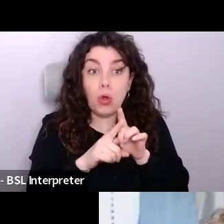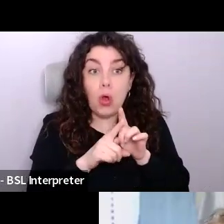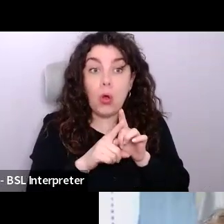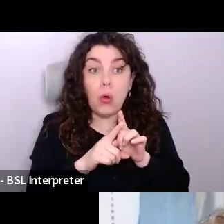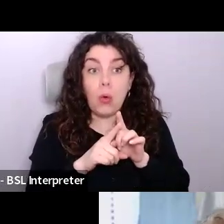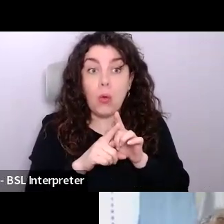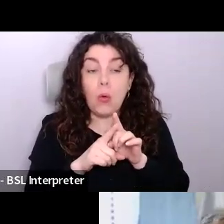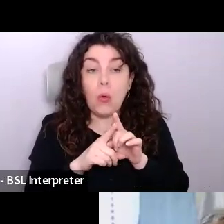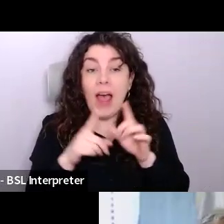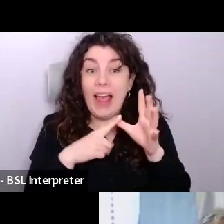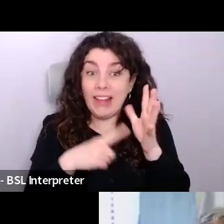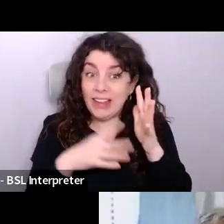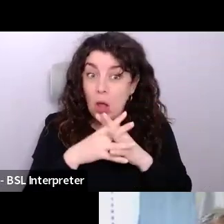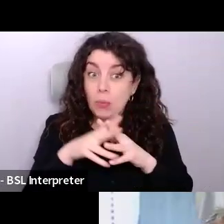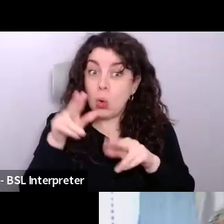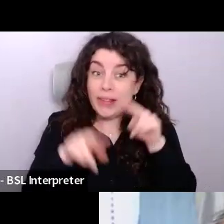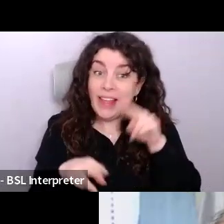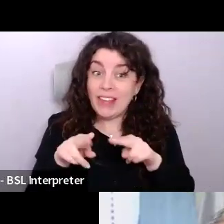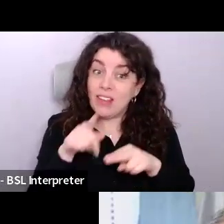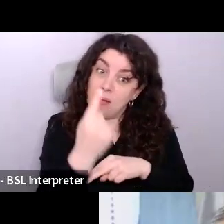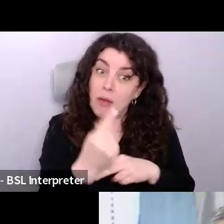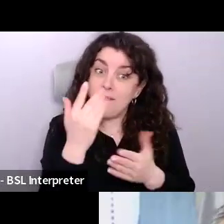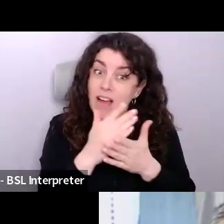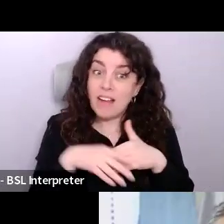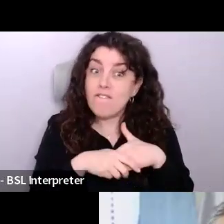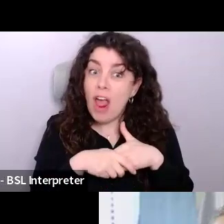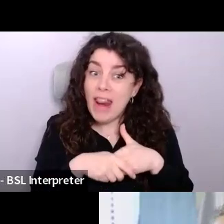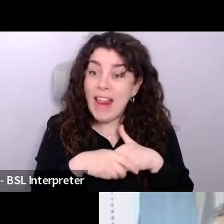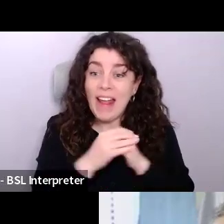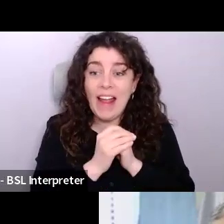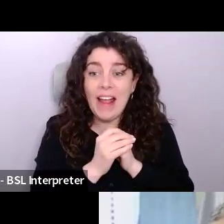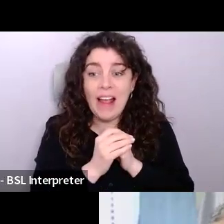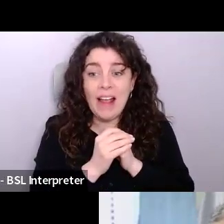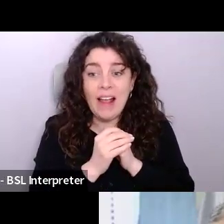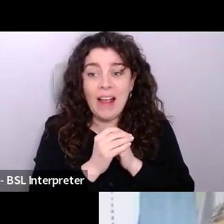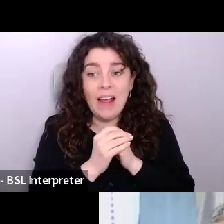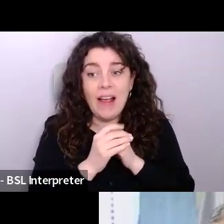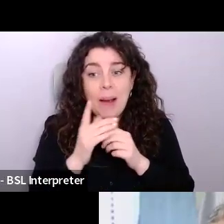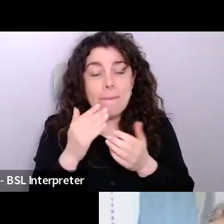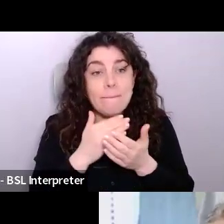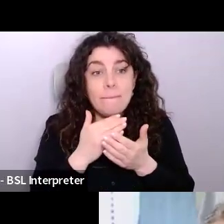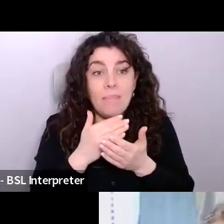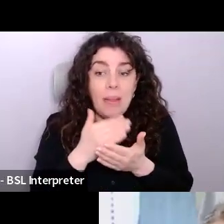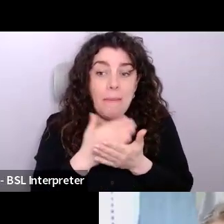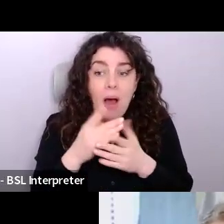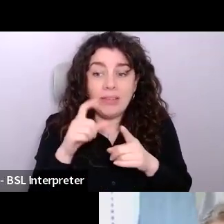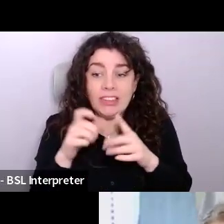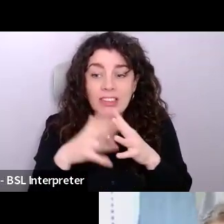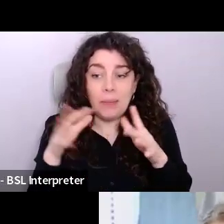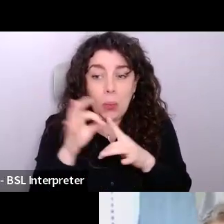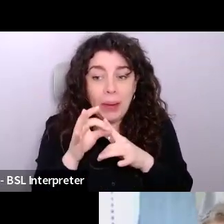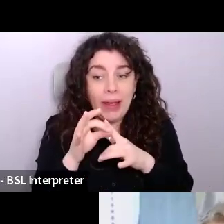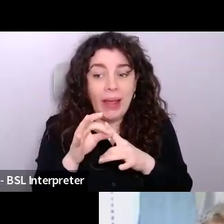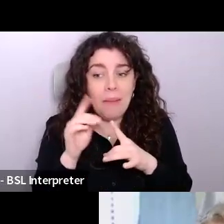The assessors are actually really friendly for Access to Work, even though it's part of the DWP. It's mind-blowing, and